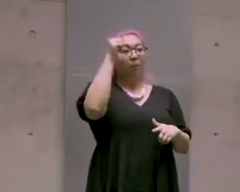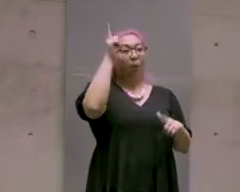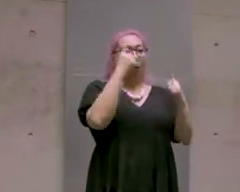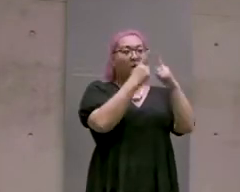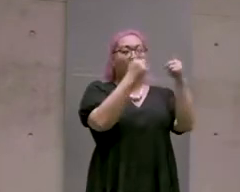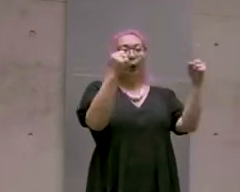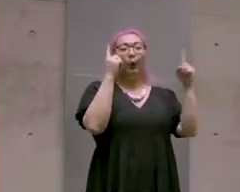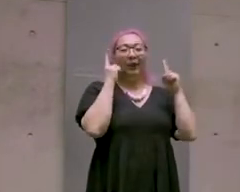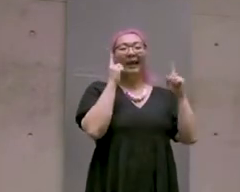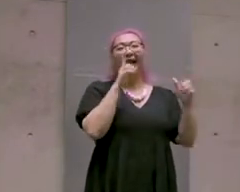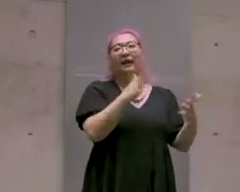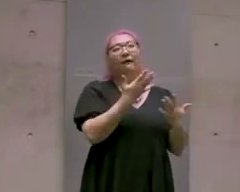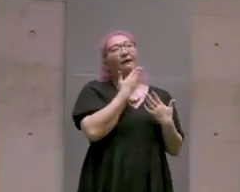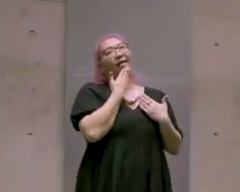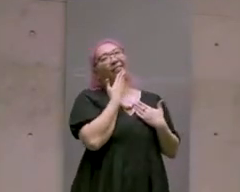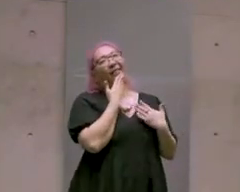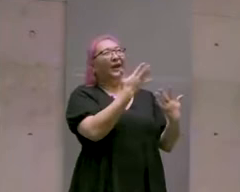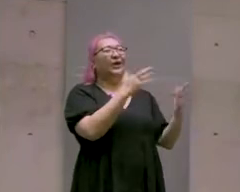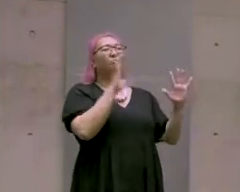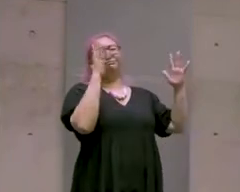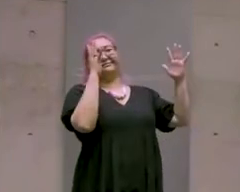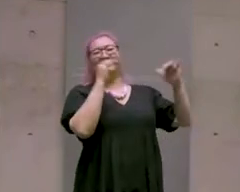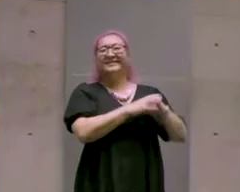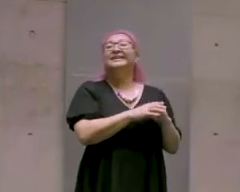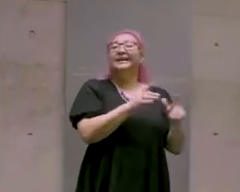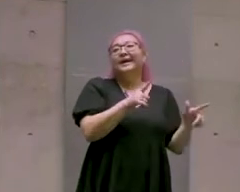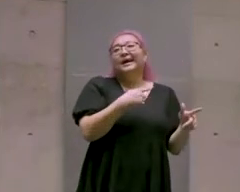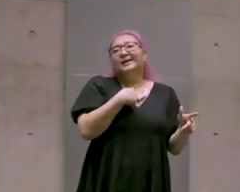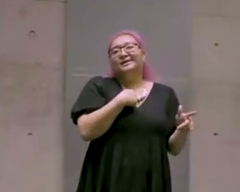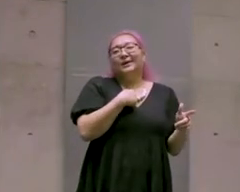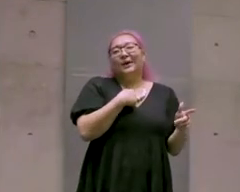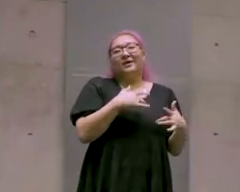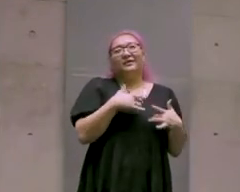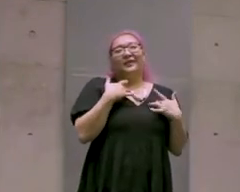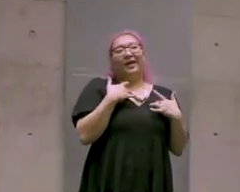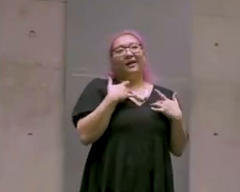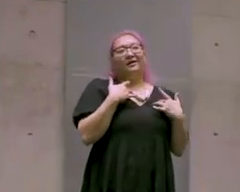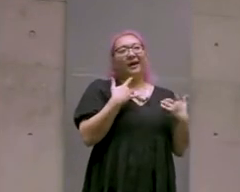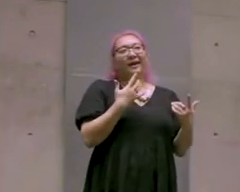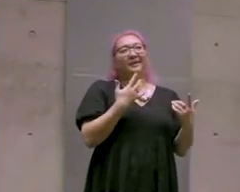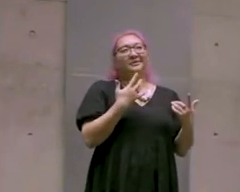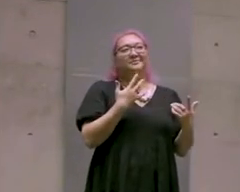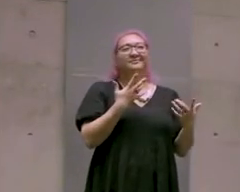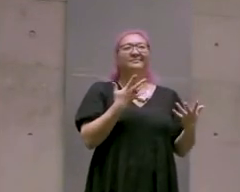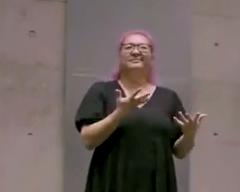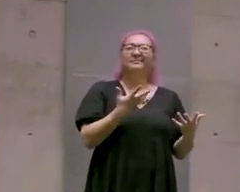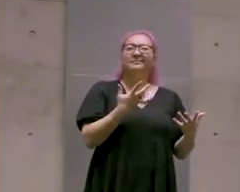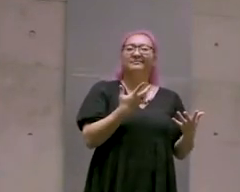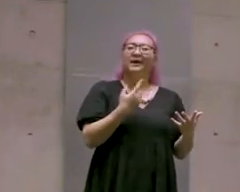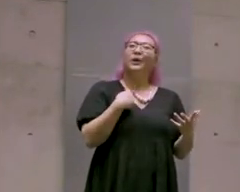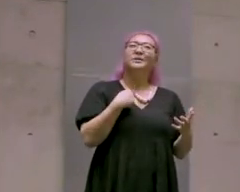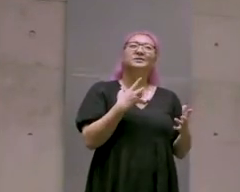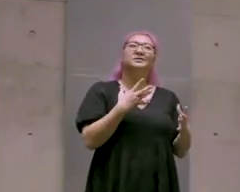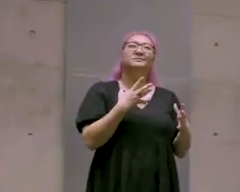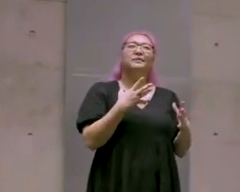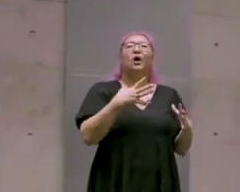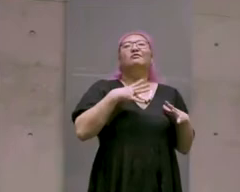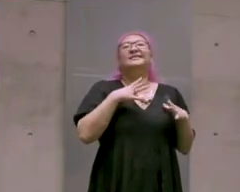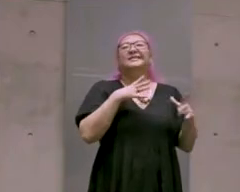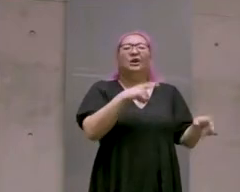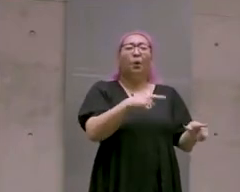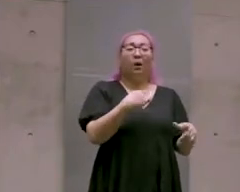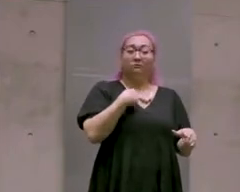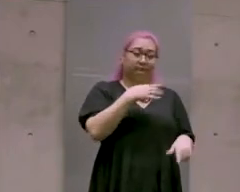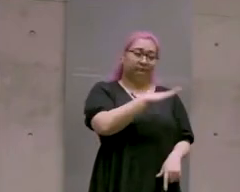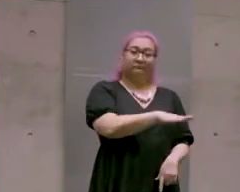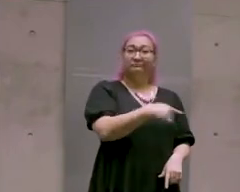Wow, cool. I was really grateful for that because I think it opened my eyes. So I was definitely like a kid who played Halo and not